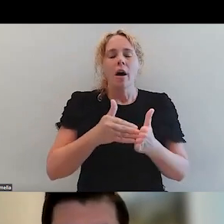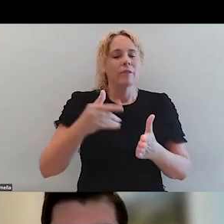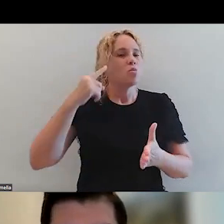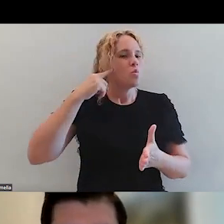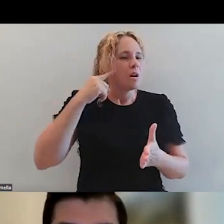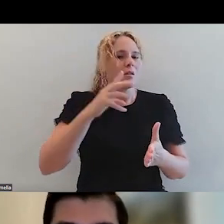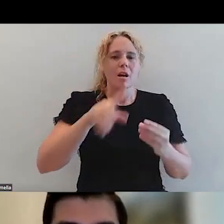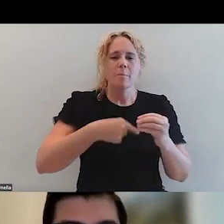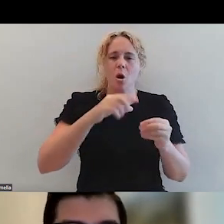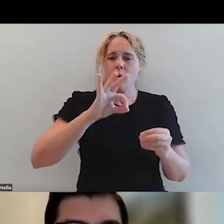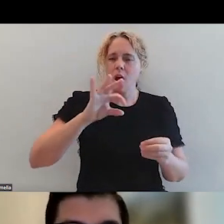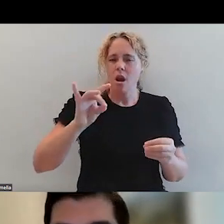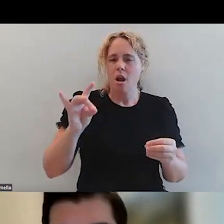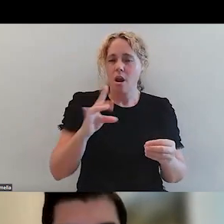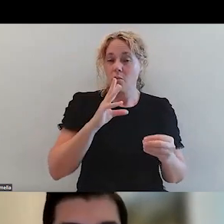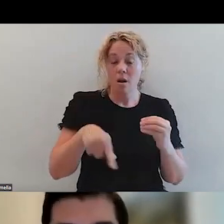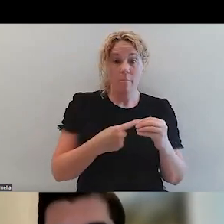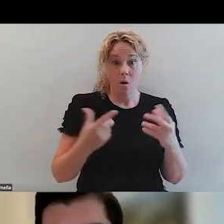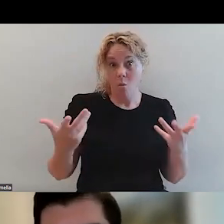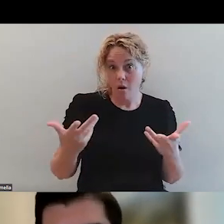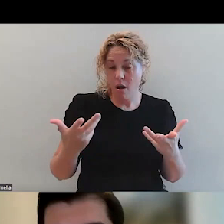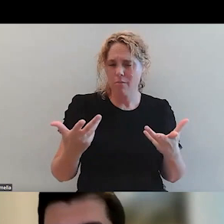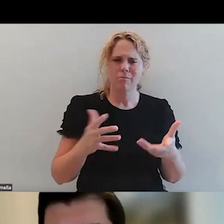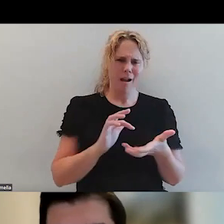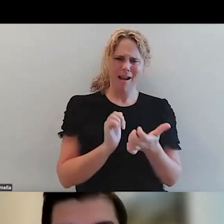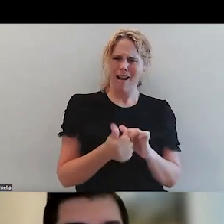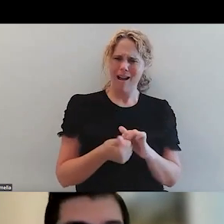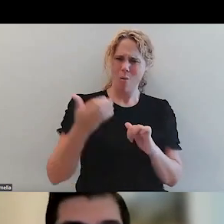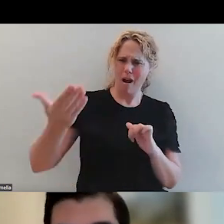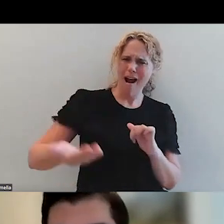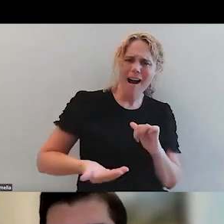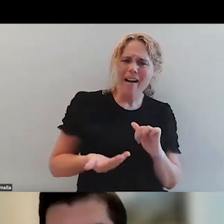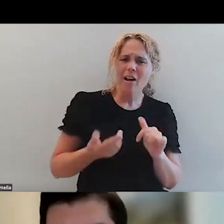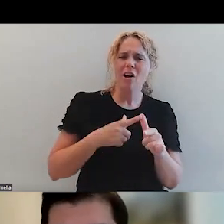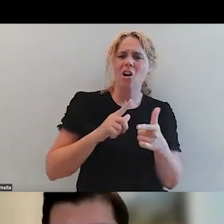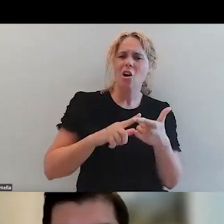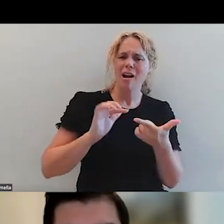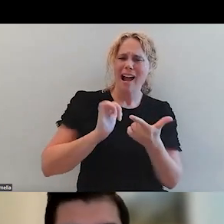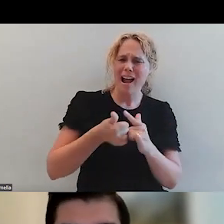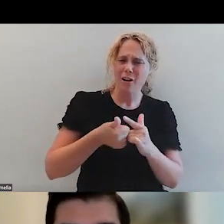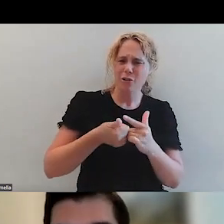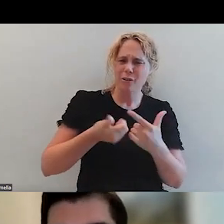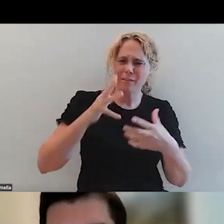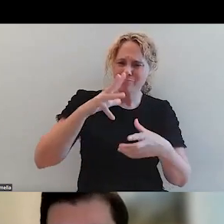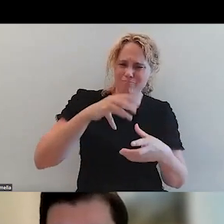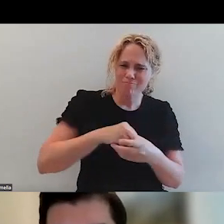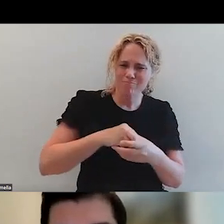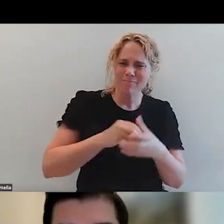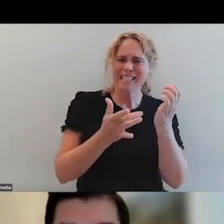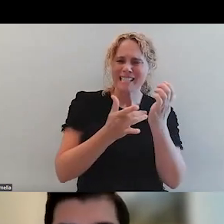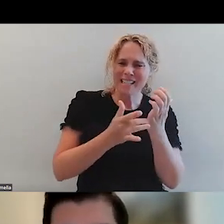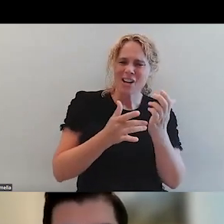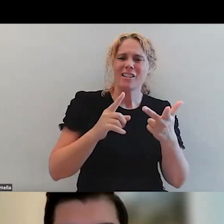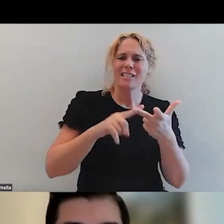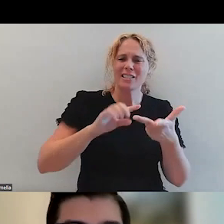about 988, we're talking about, how are we going to be hiring people? How do we kind of embed those technologies? How are we tracking these metrics